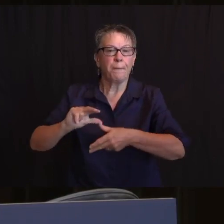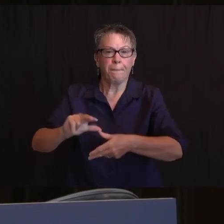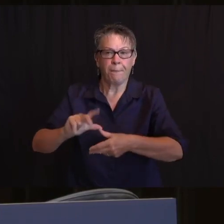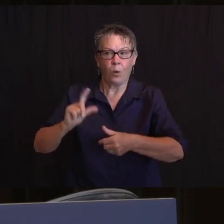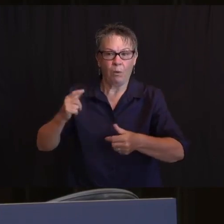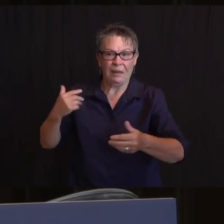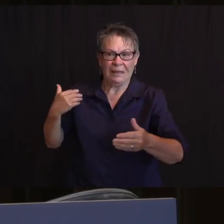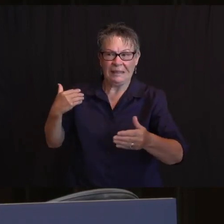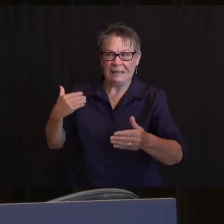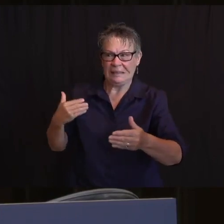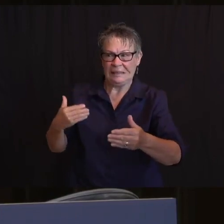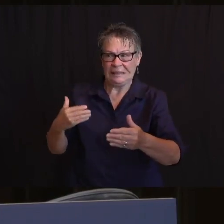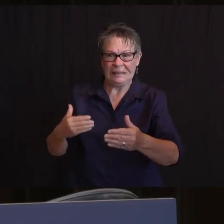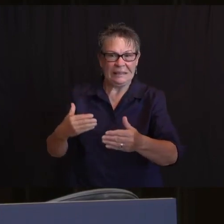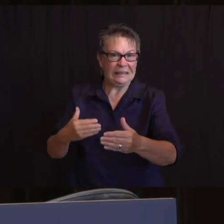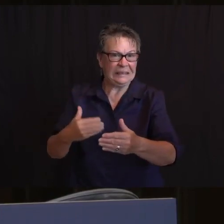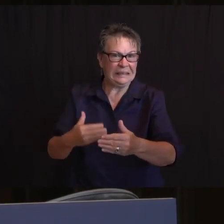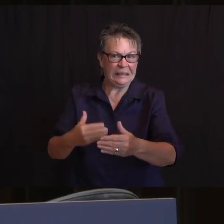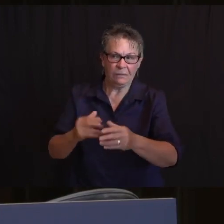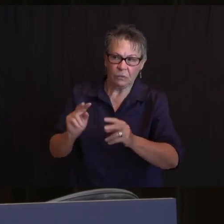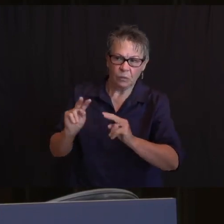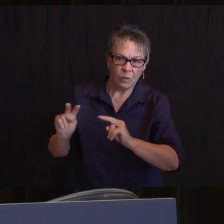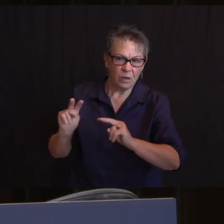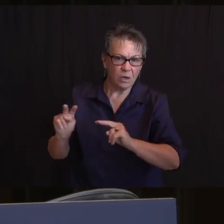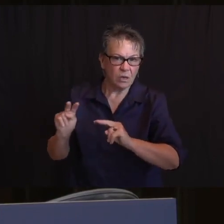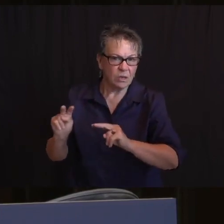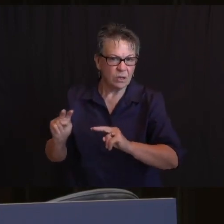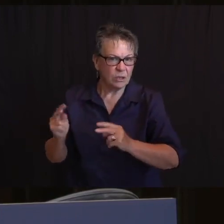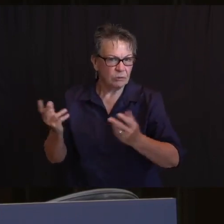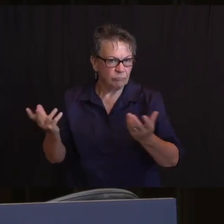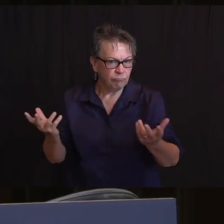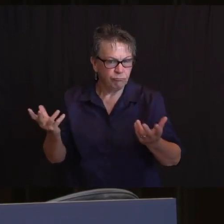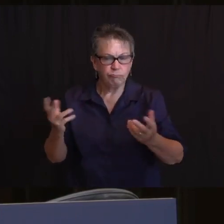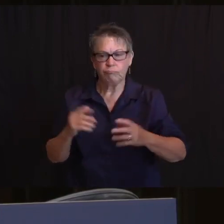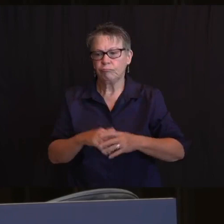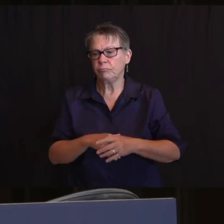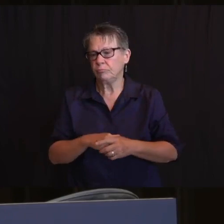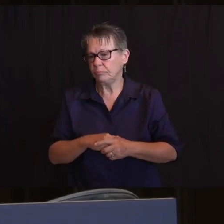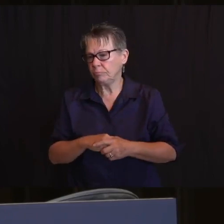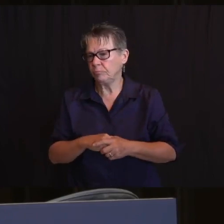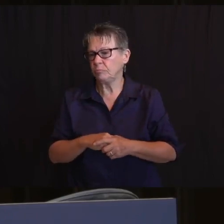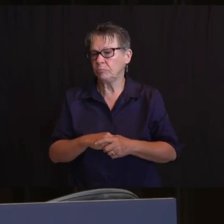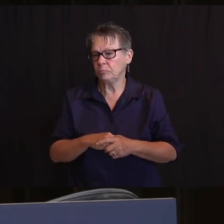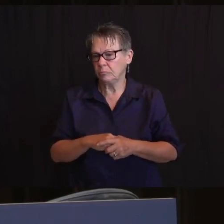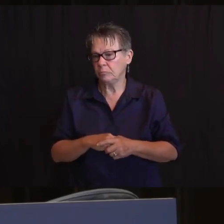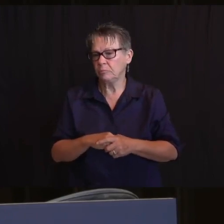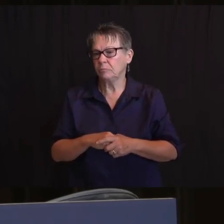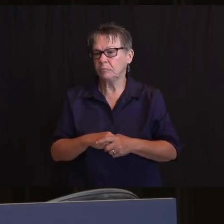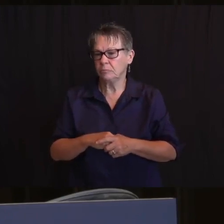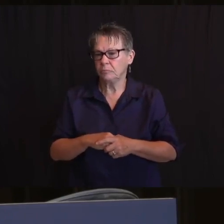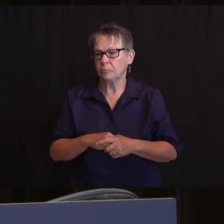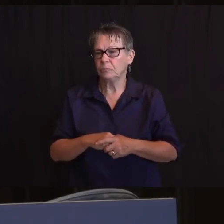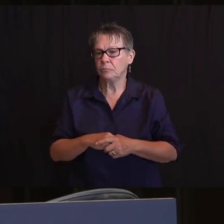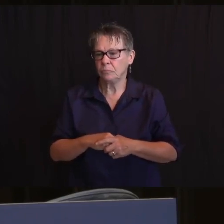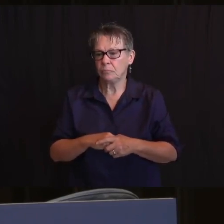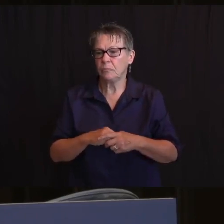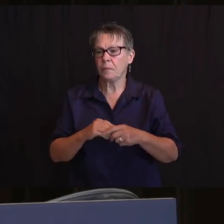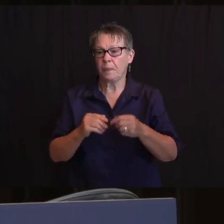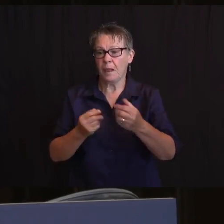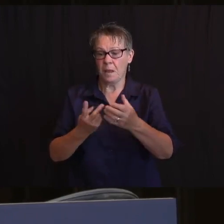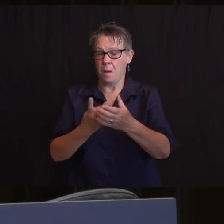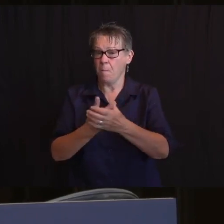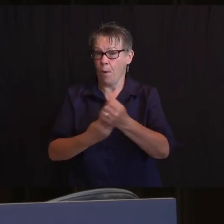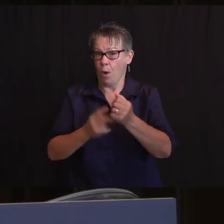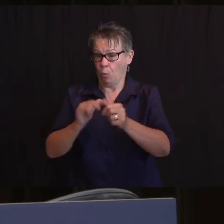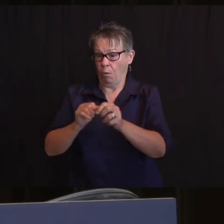one is about 400 miles east of Puerto Rico. That probably going to hit the Florida Panhandle. But the combination of both of those, as we get into